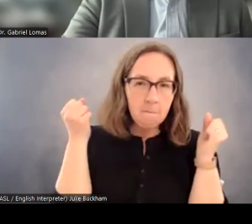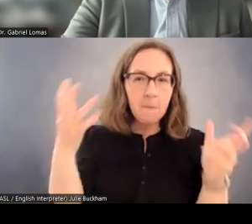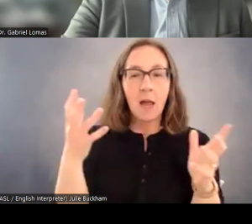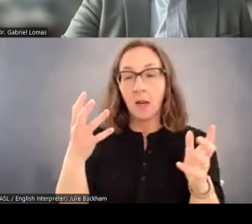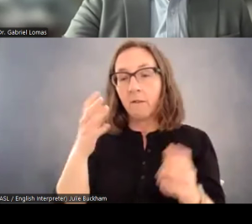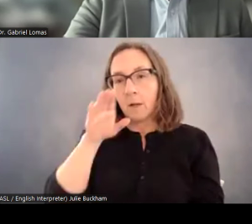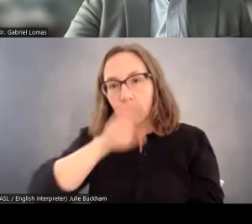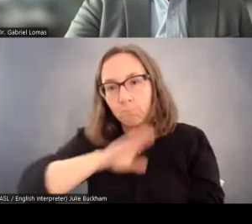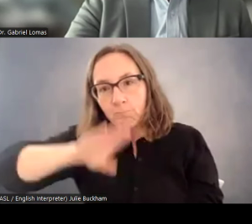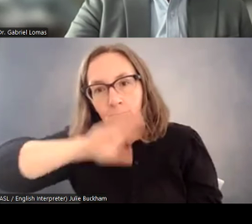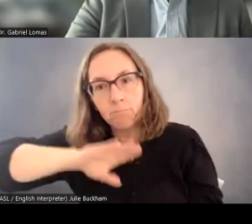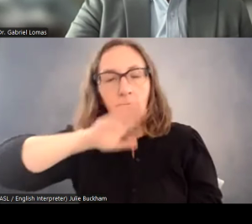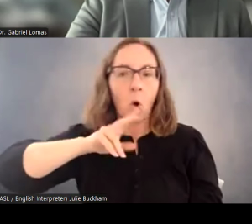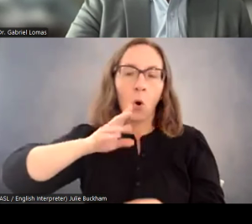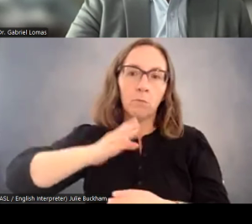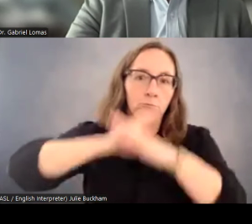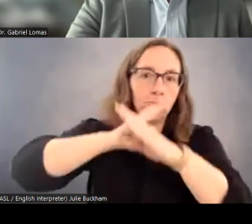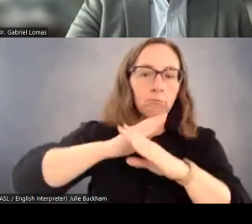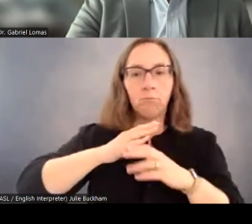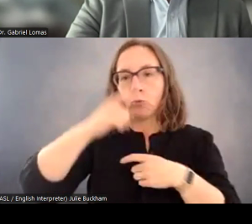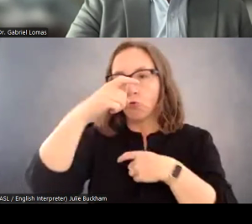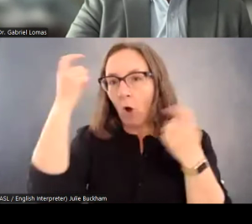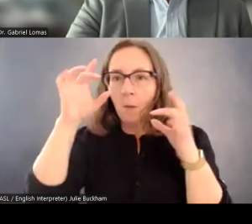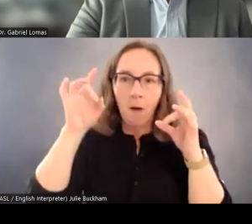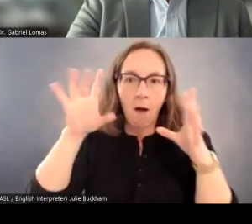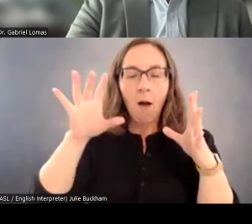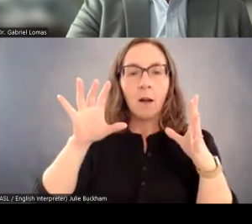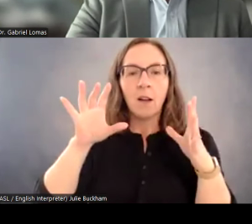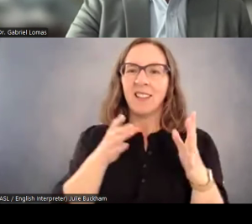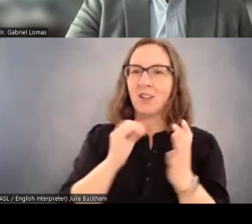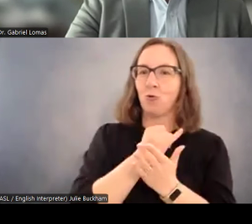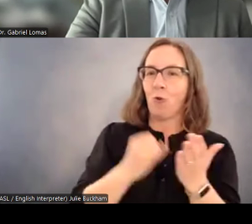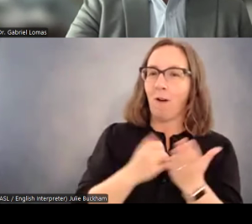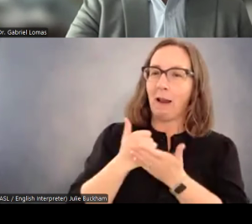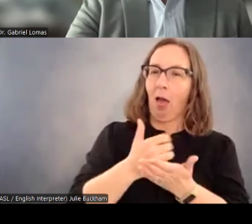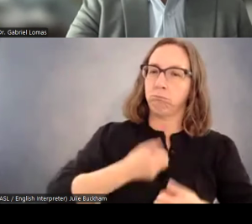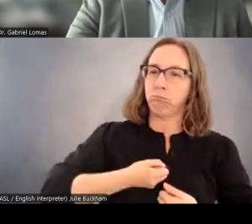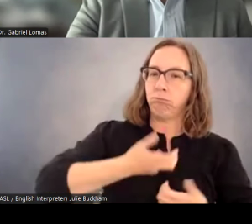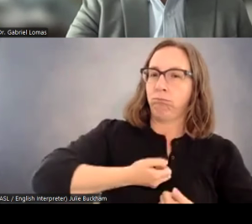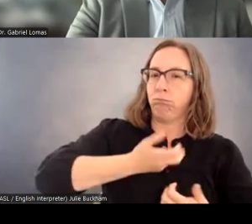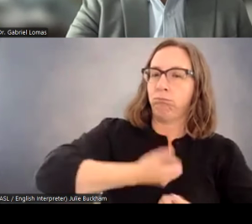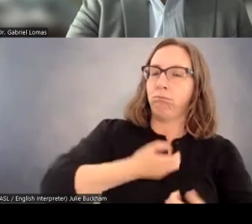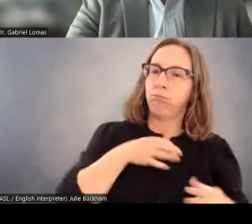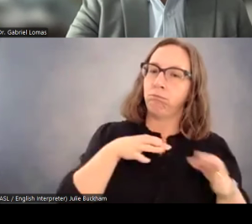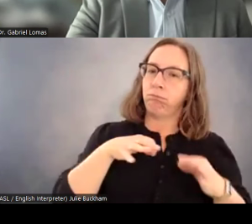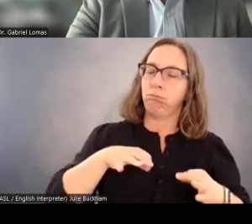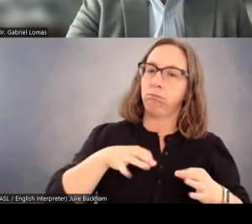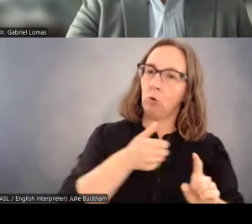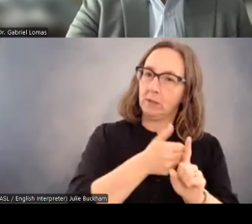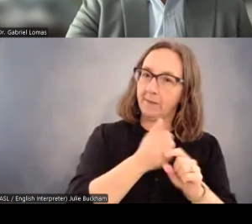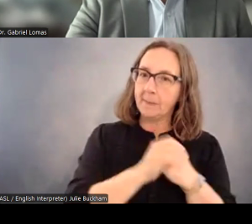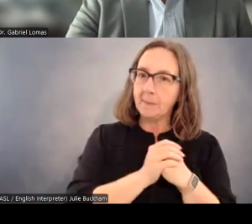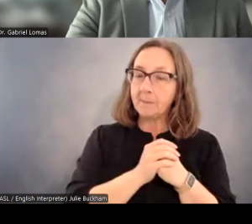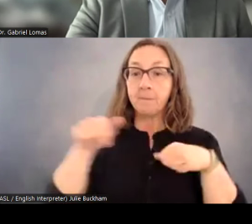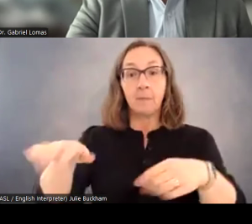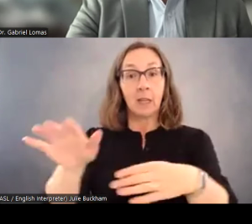the horrible trauma through her drawing, and she was able to depict what happened to her. The purpose of this film